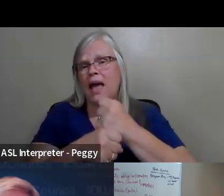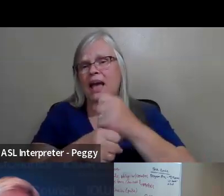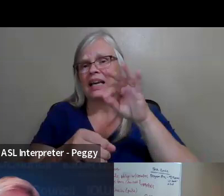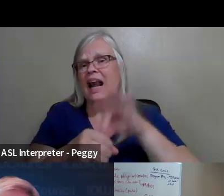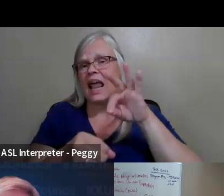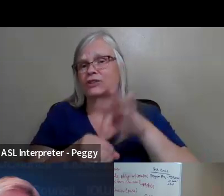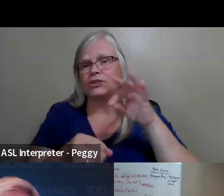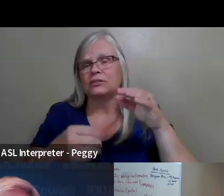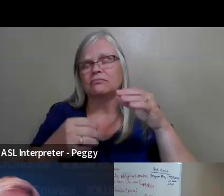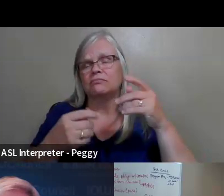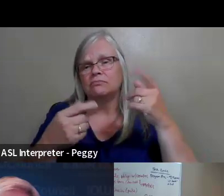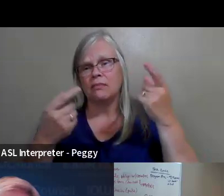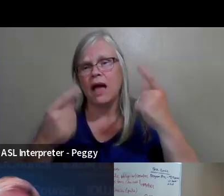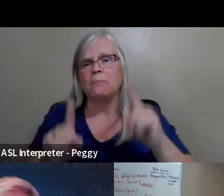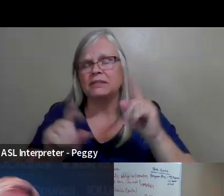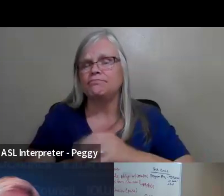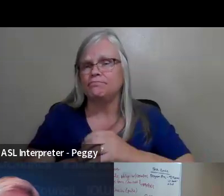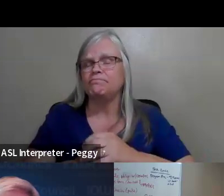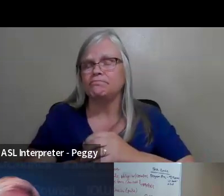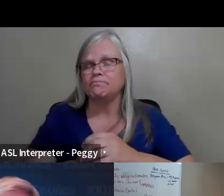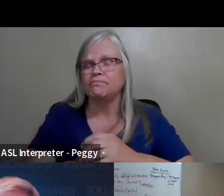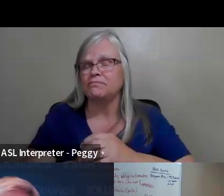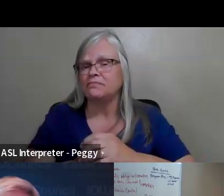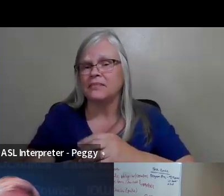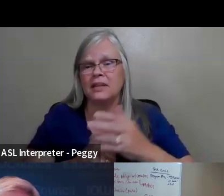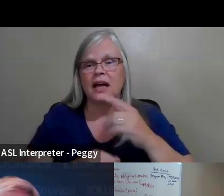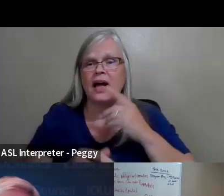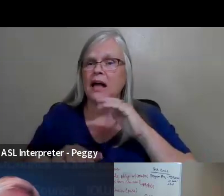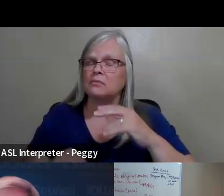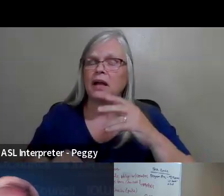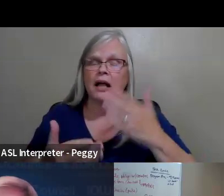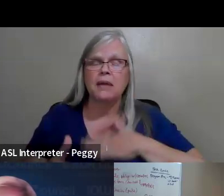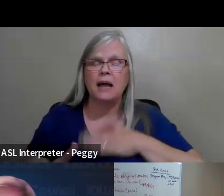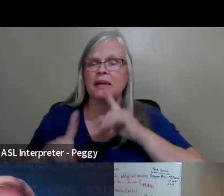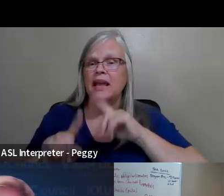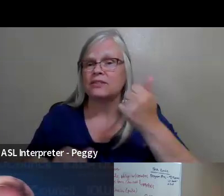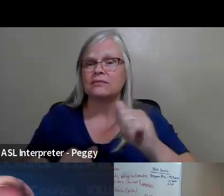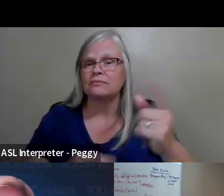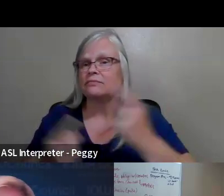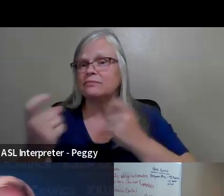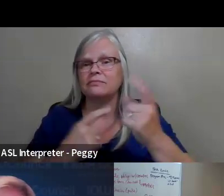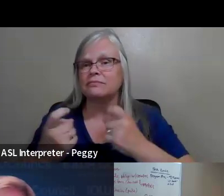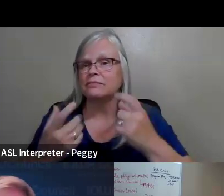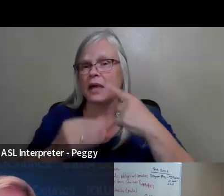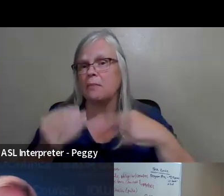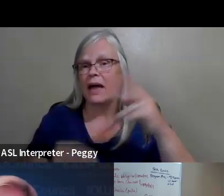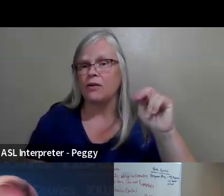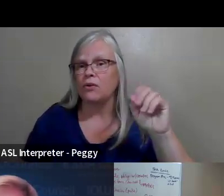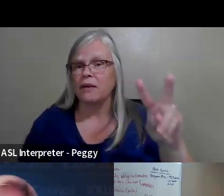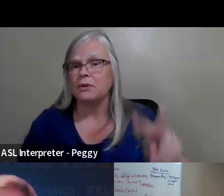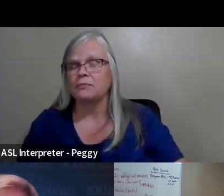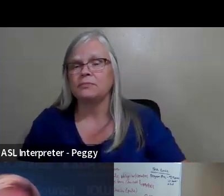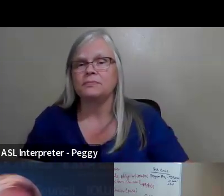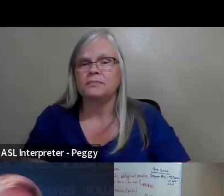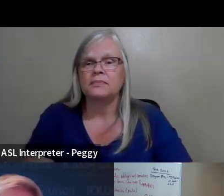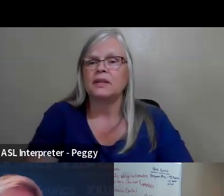faith in them, but I'm happy to answer any other questions that you might have about November.